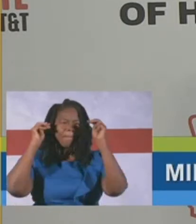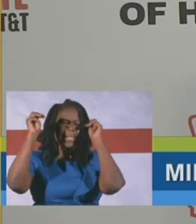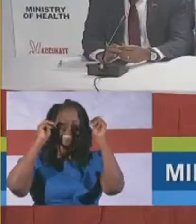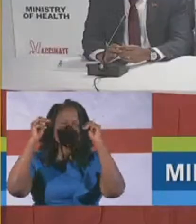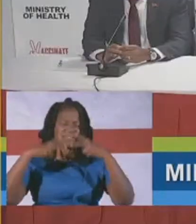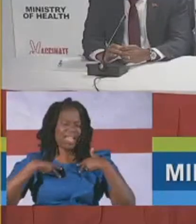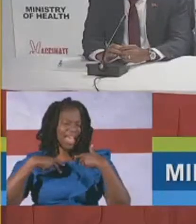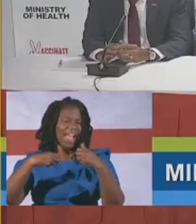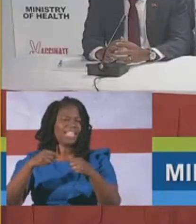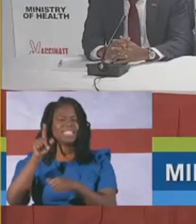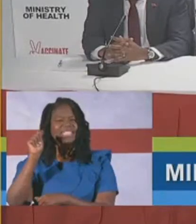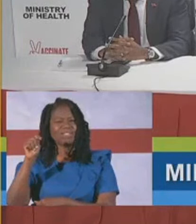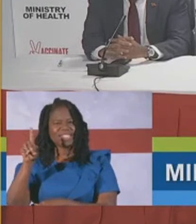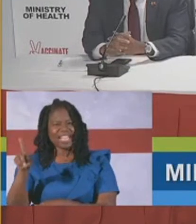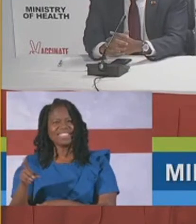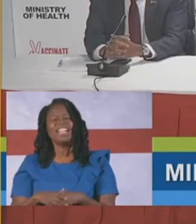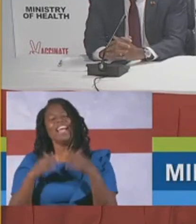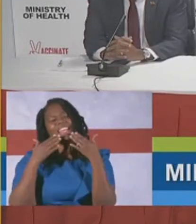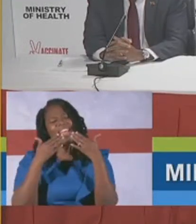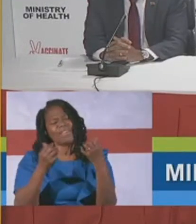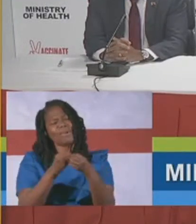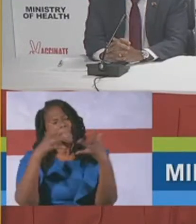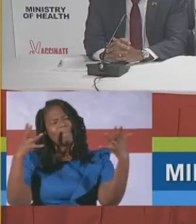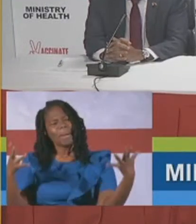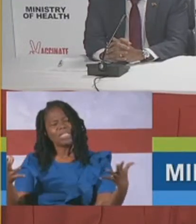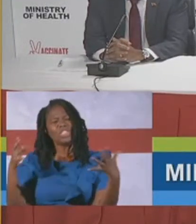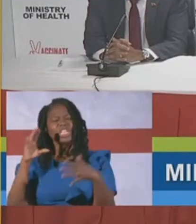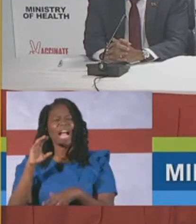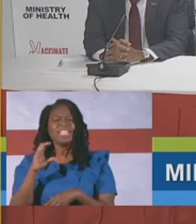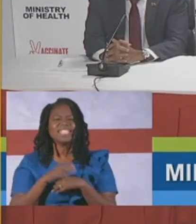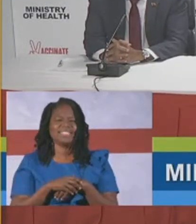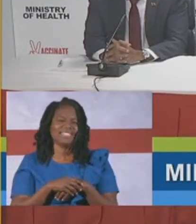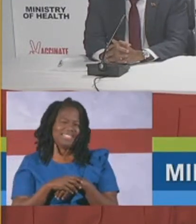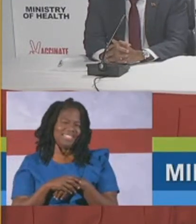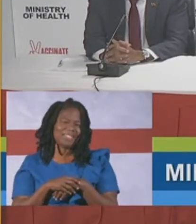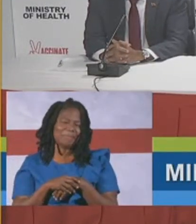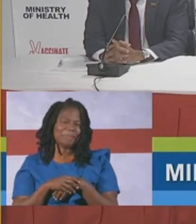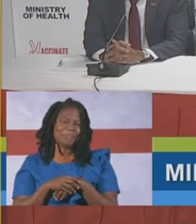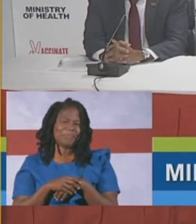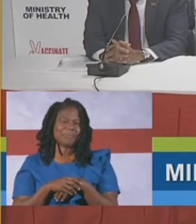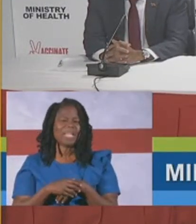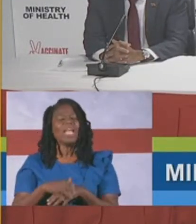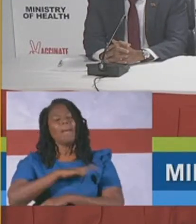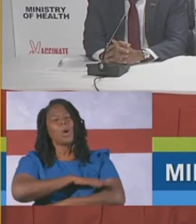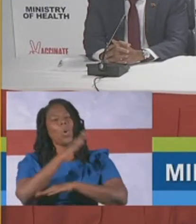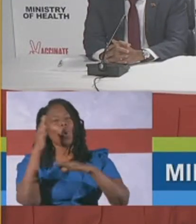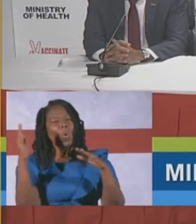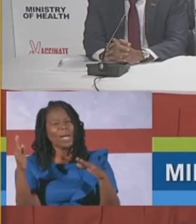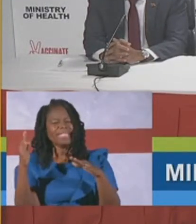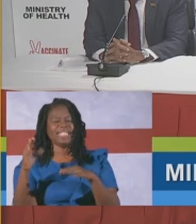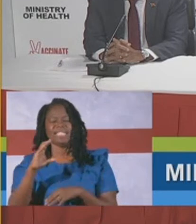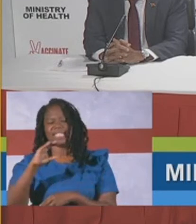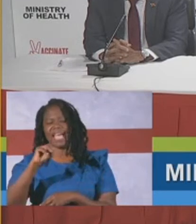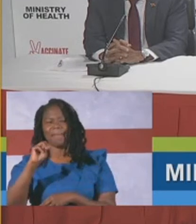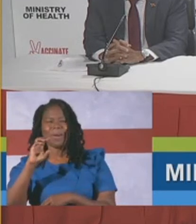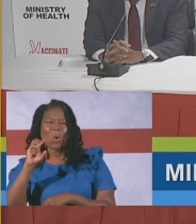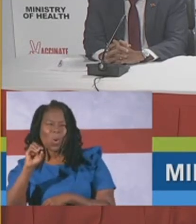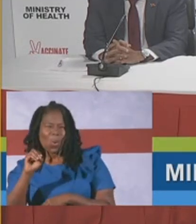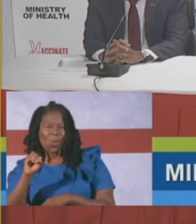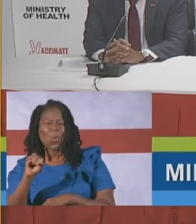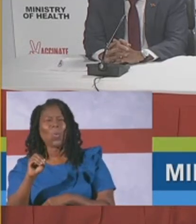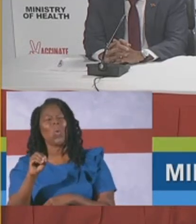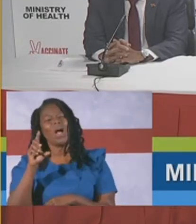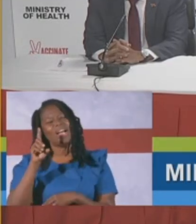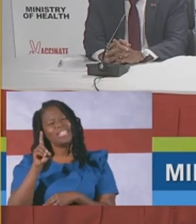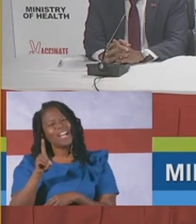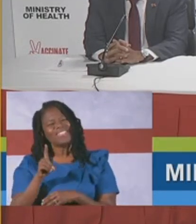of Health. Thank you very much, Candice. Good morning, Chief Medical Officer, Dr. Parasram, and welcome back, Dr. Trotman.